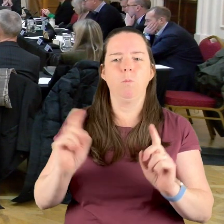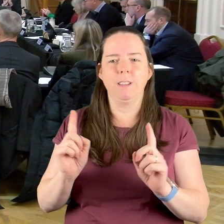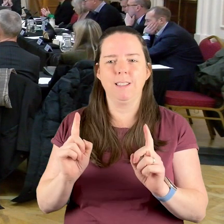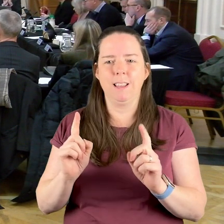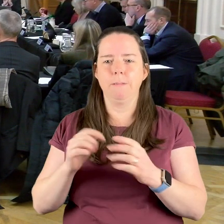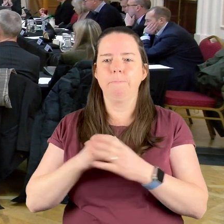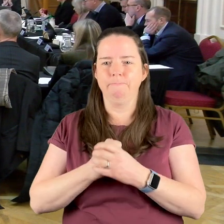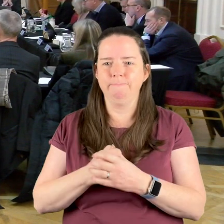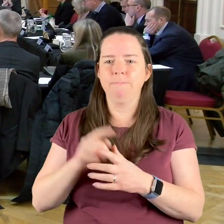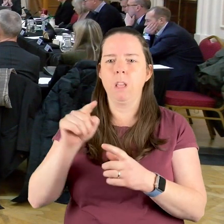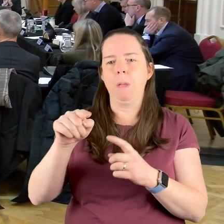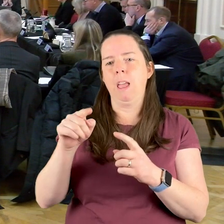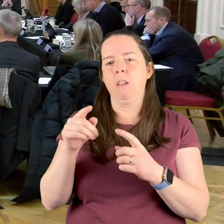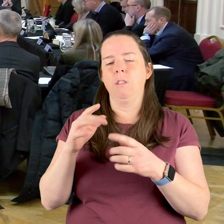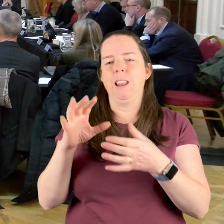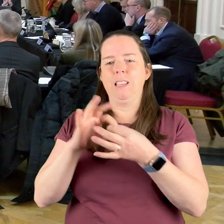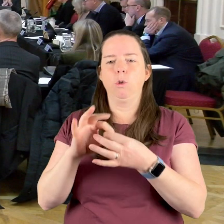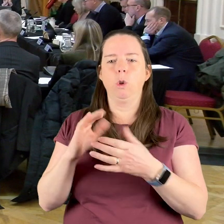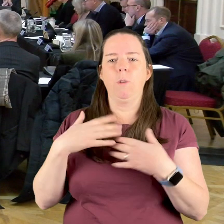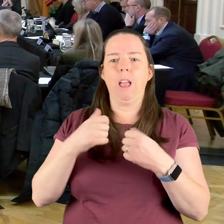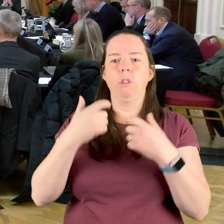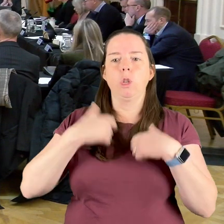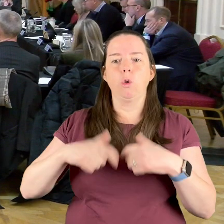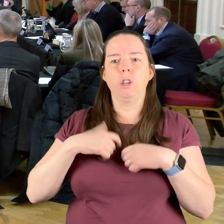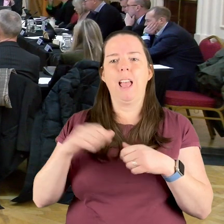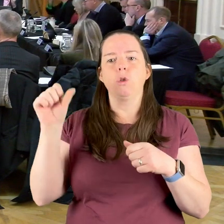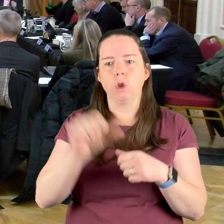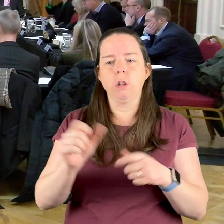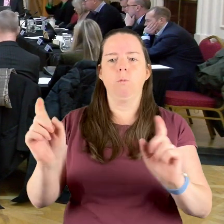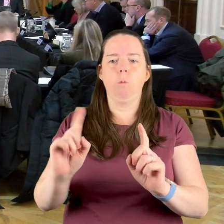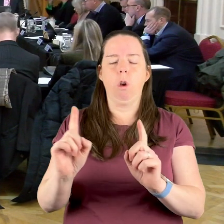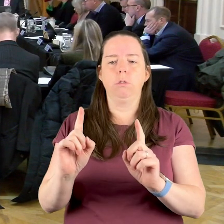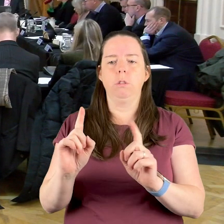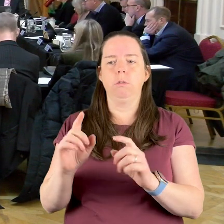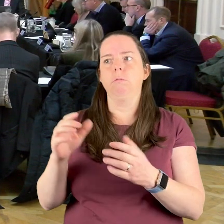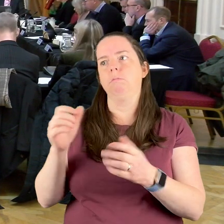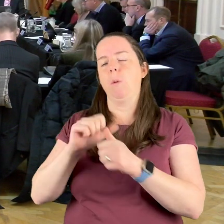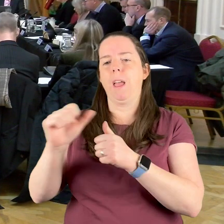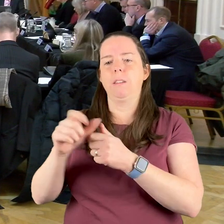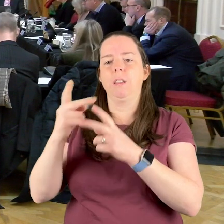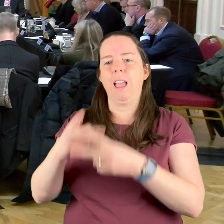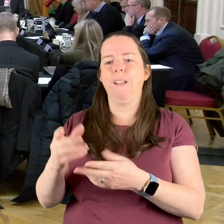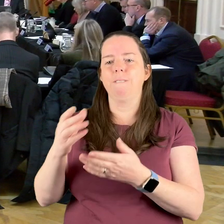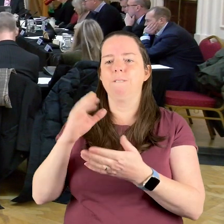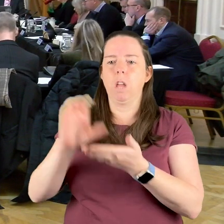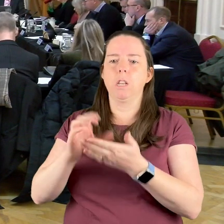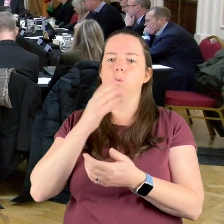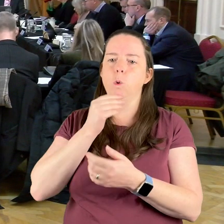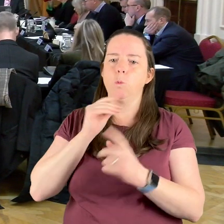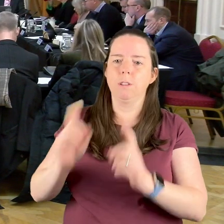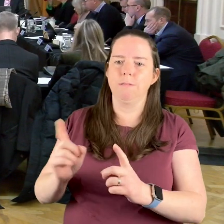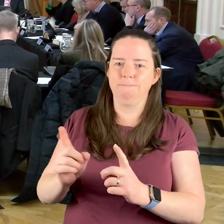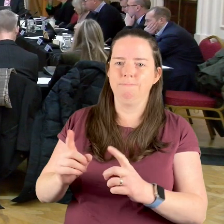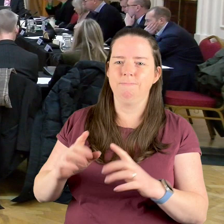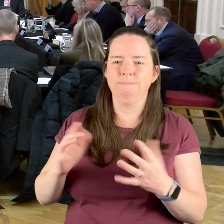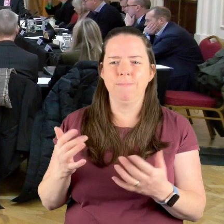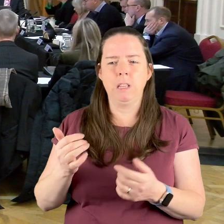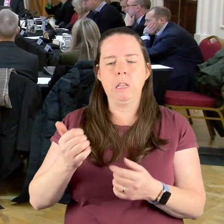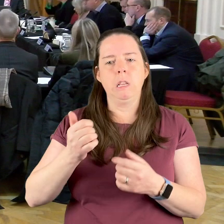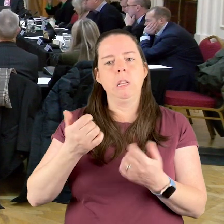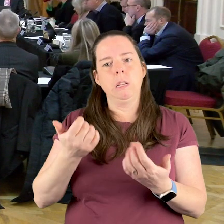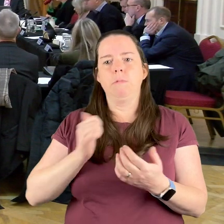is a national minimum expectation set about what health and social care should pool in relation to the Better Care Fund, and